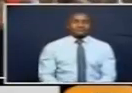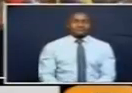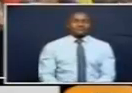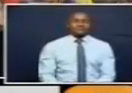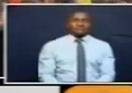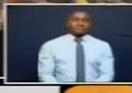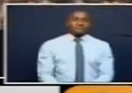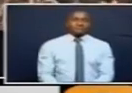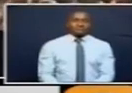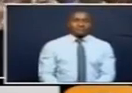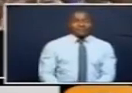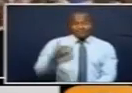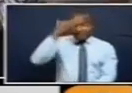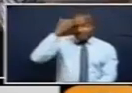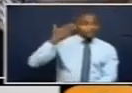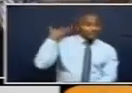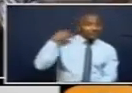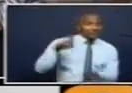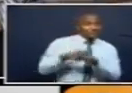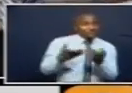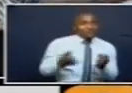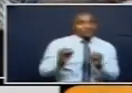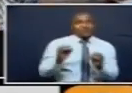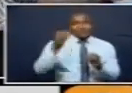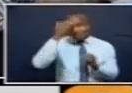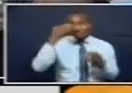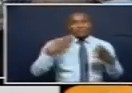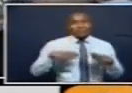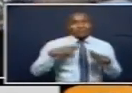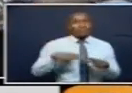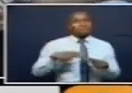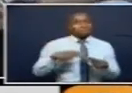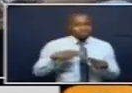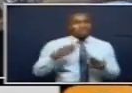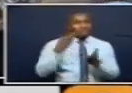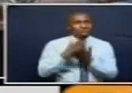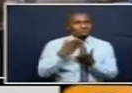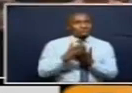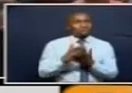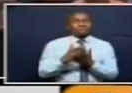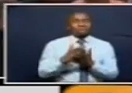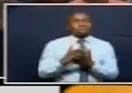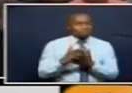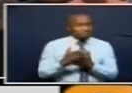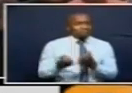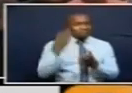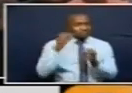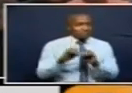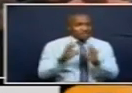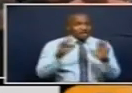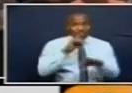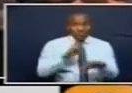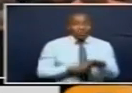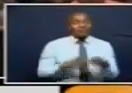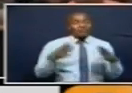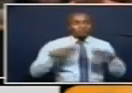just because it was and has been. It's because people identify with what you tell them. And I want to tell you, when you poll crowds, and